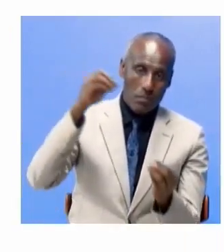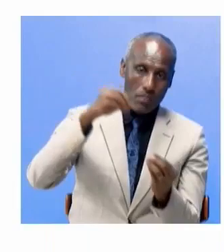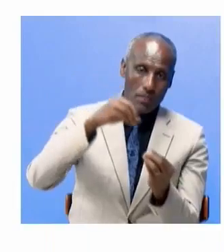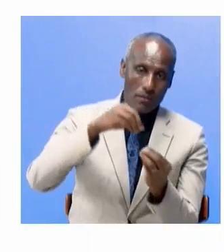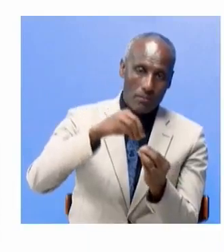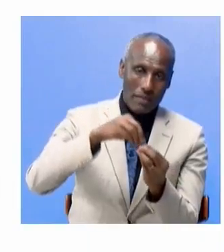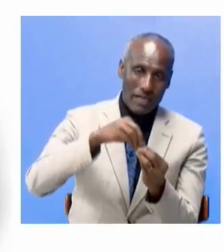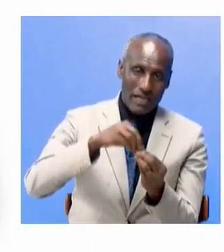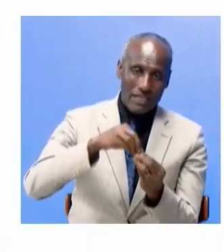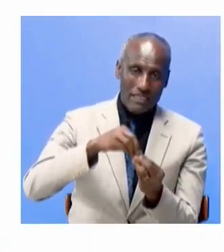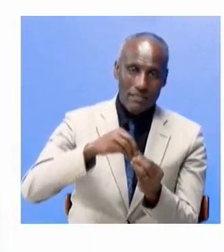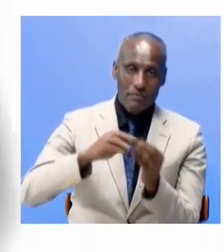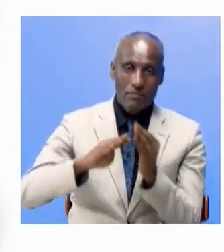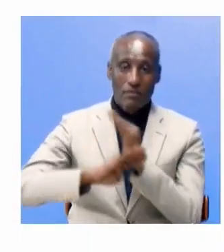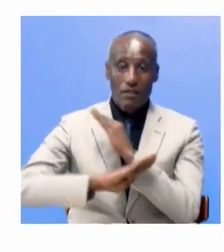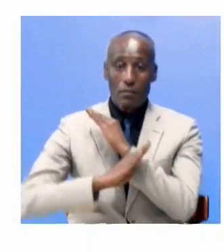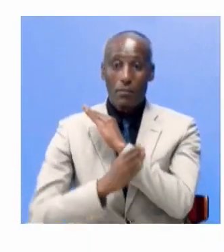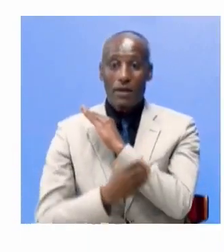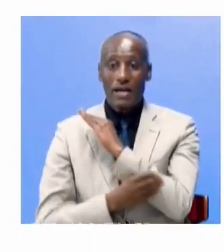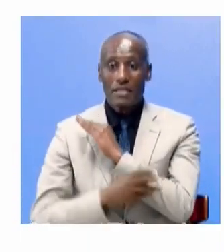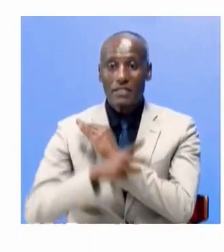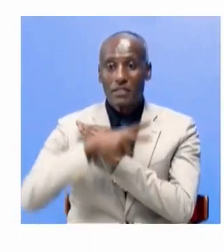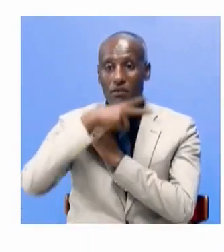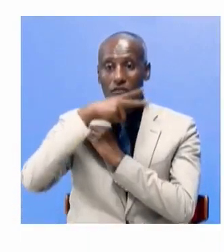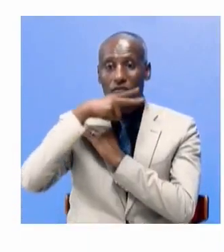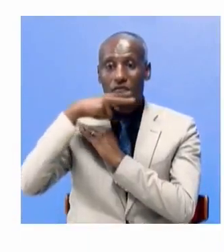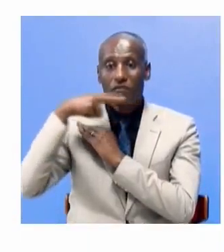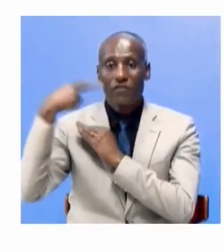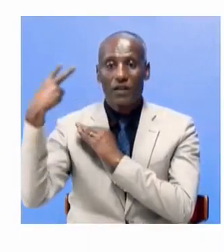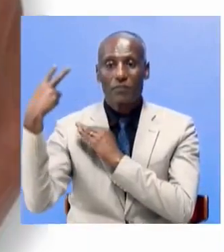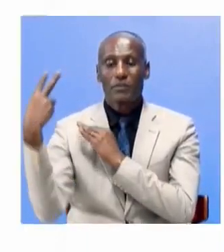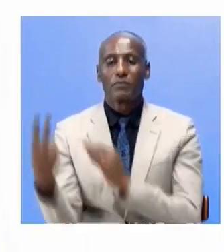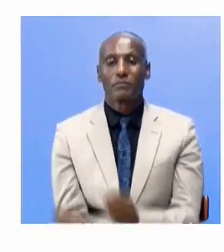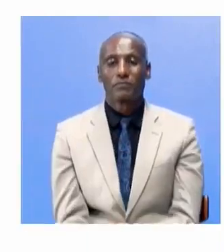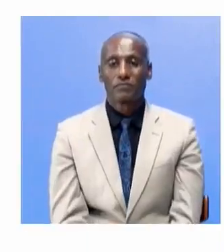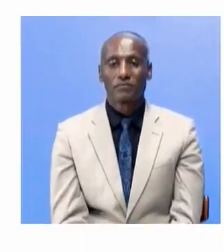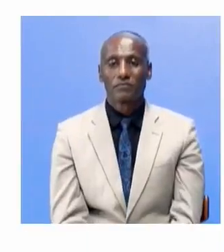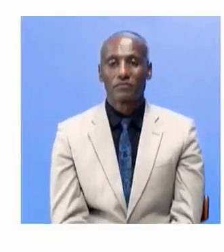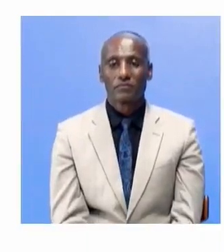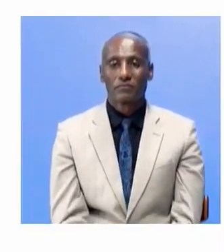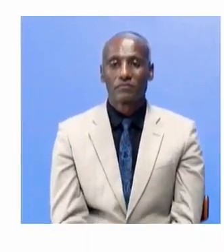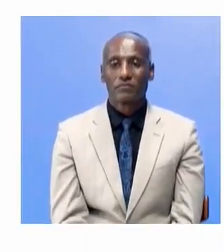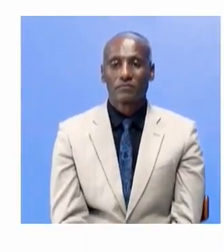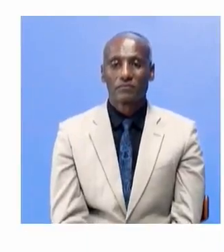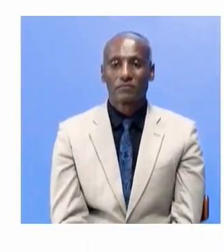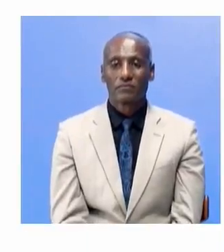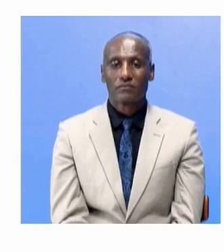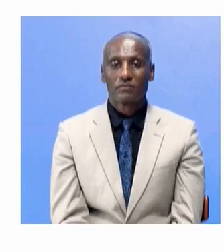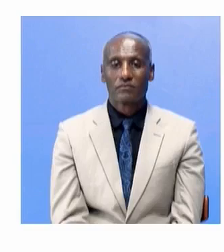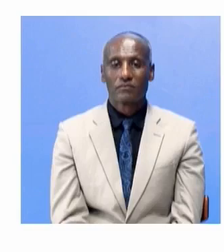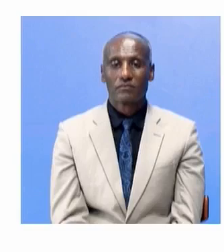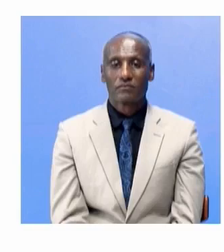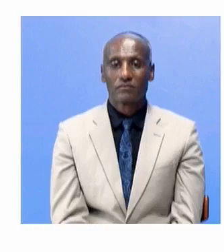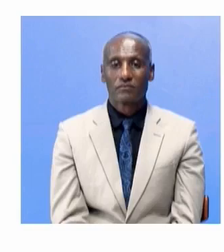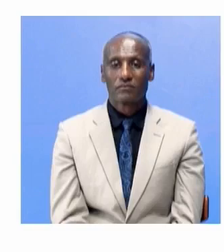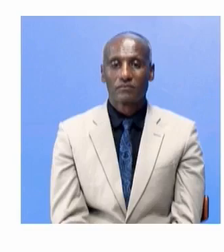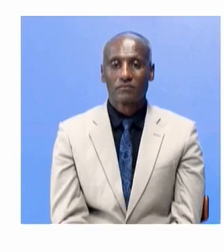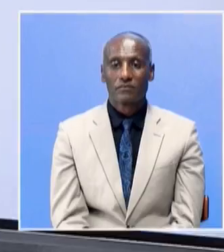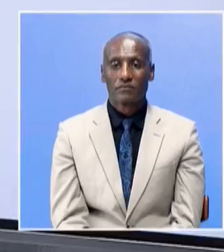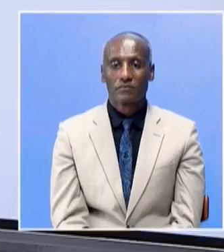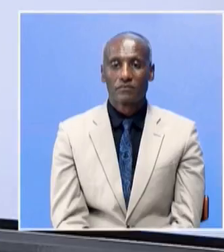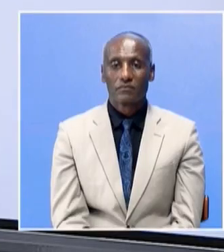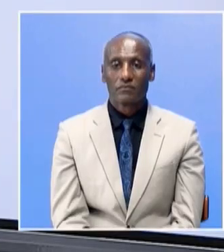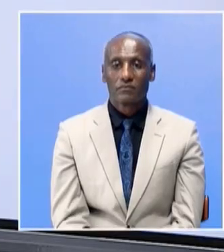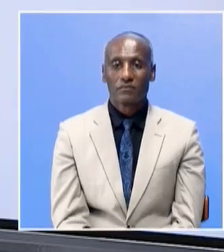plus what? Base verb. Base verb. Bear your mind. If necessary, we